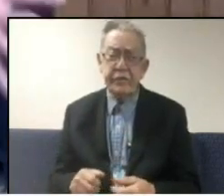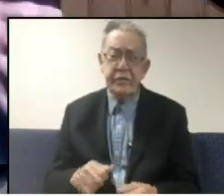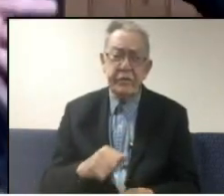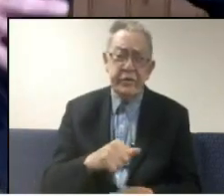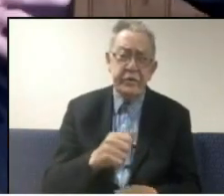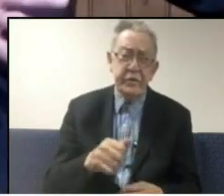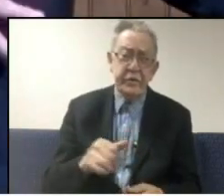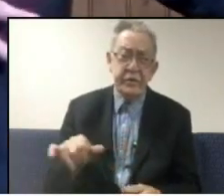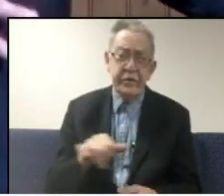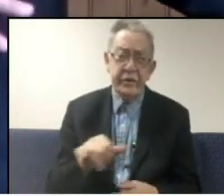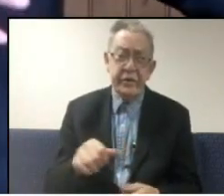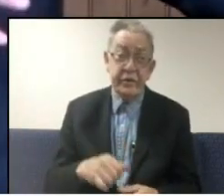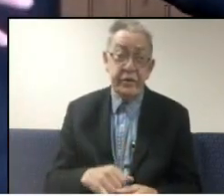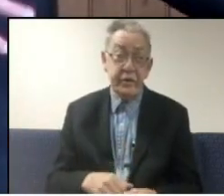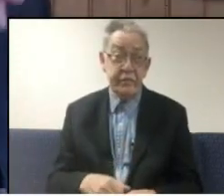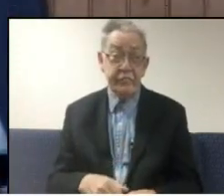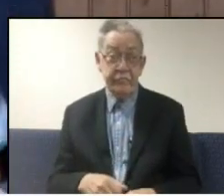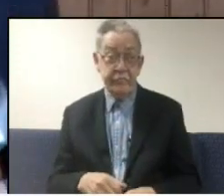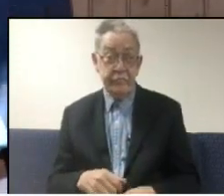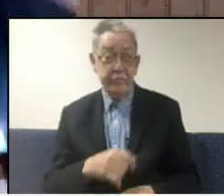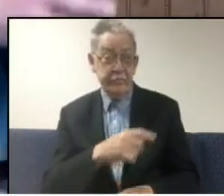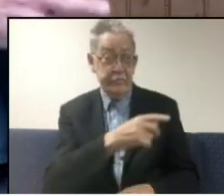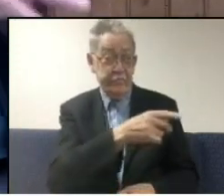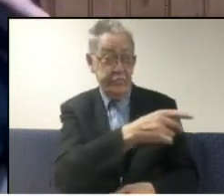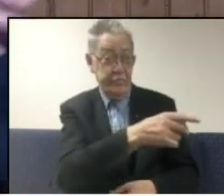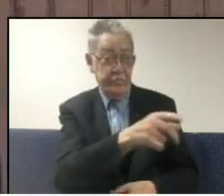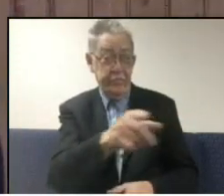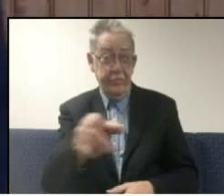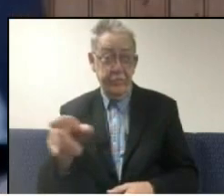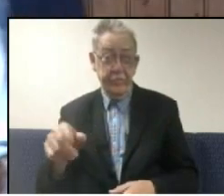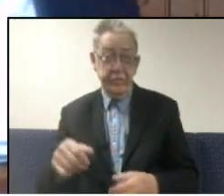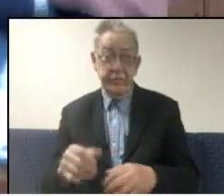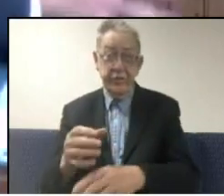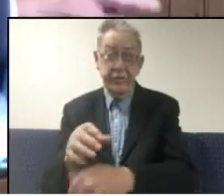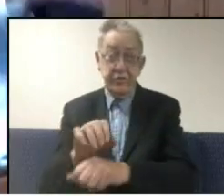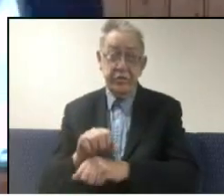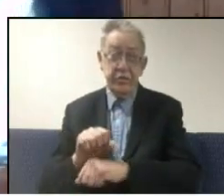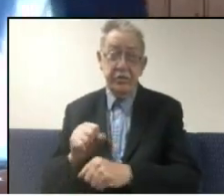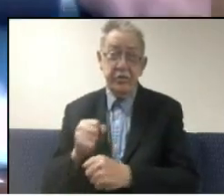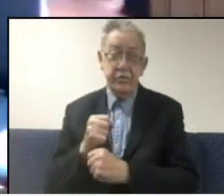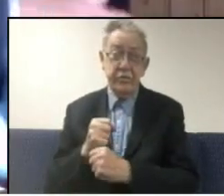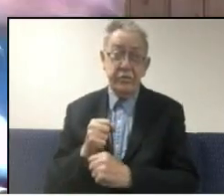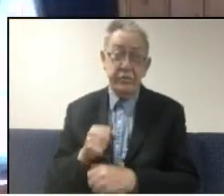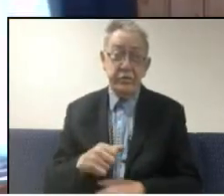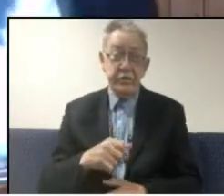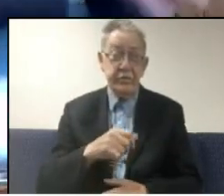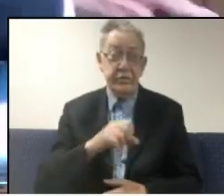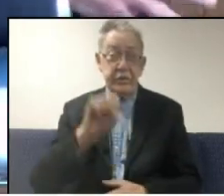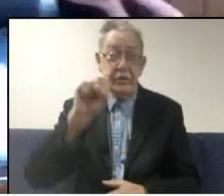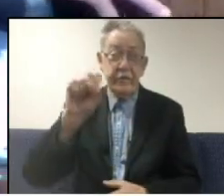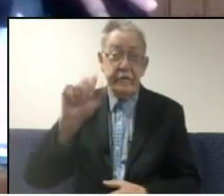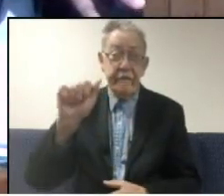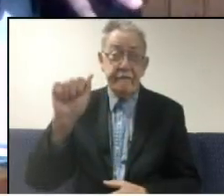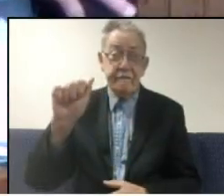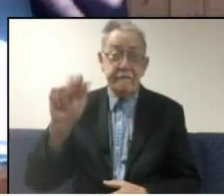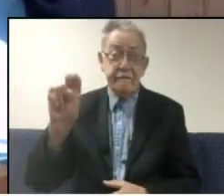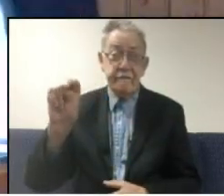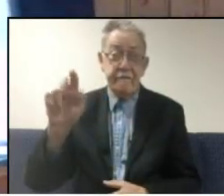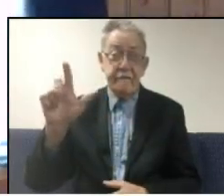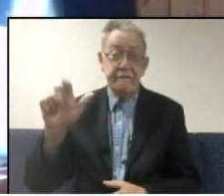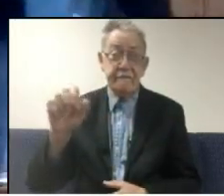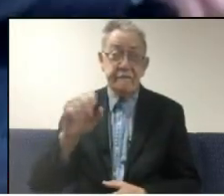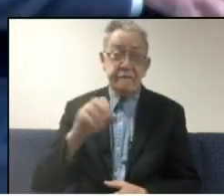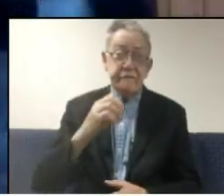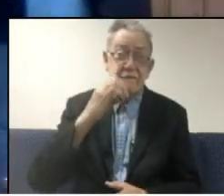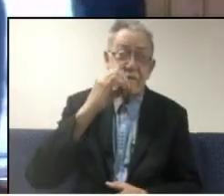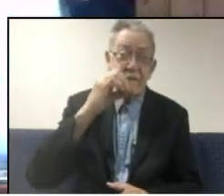like Saul of Tarsus, who was a Pharisee, who was trained and advanced in Judaism,